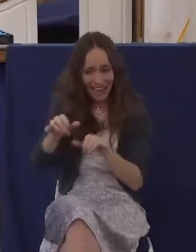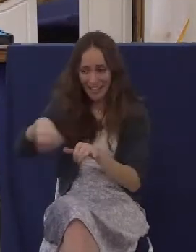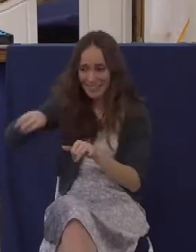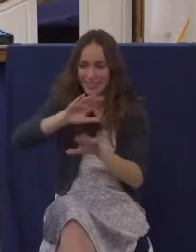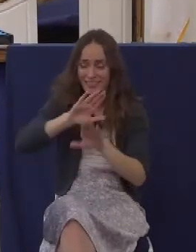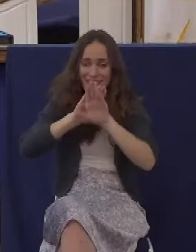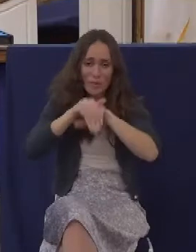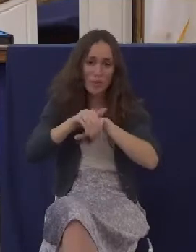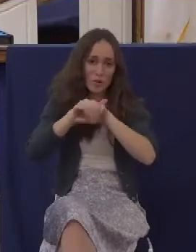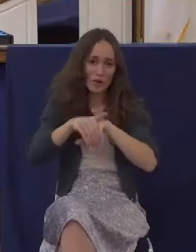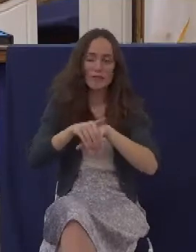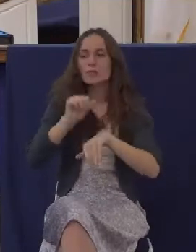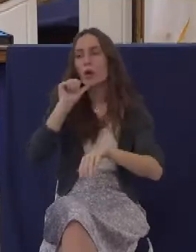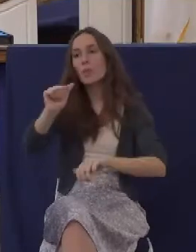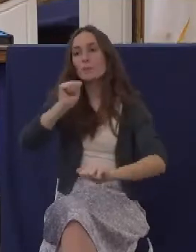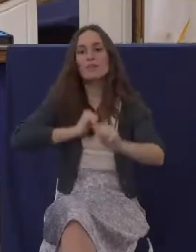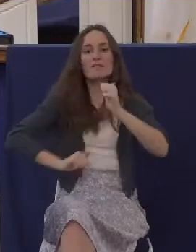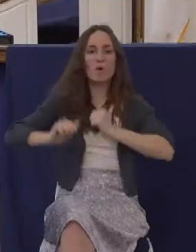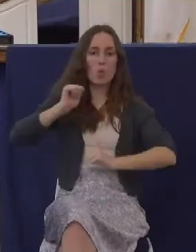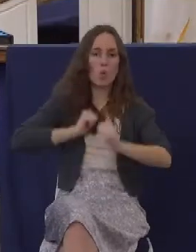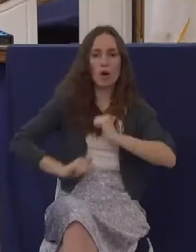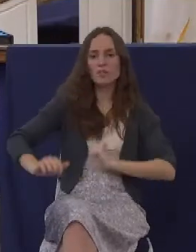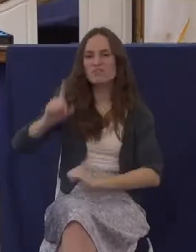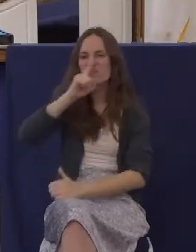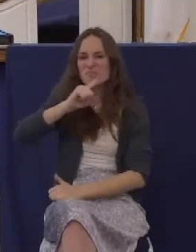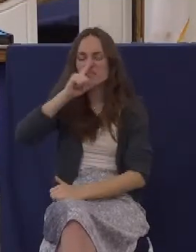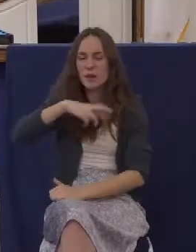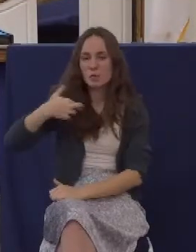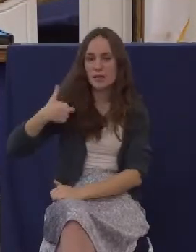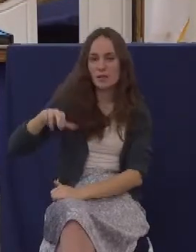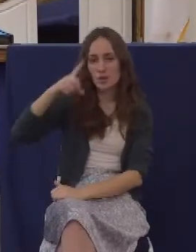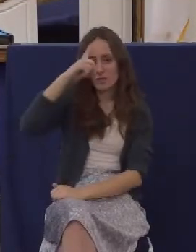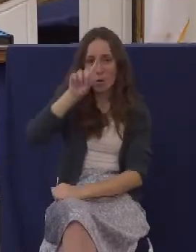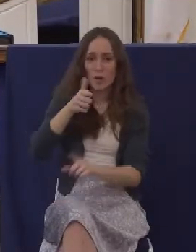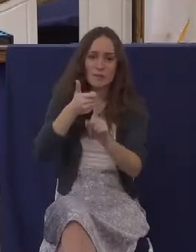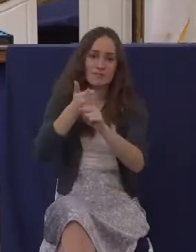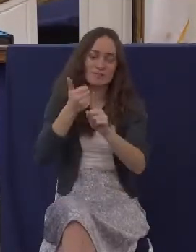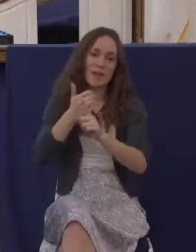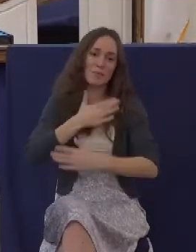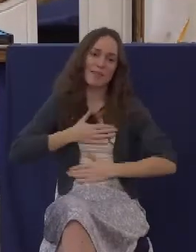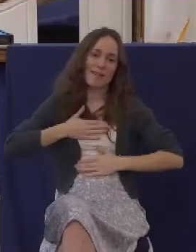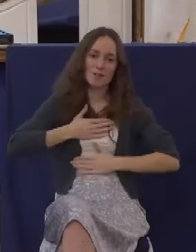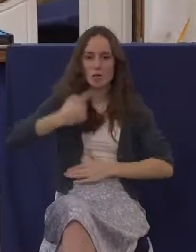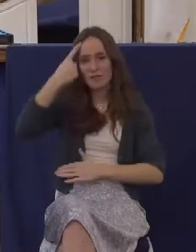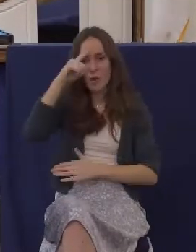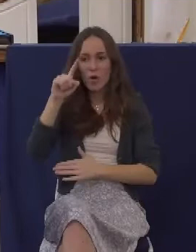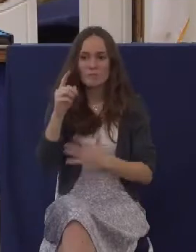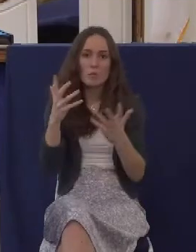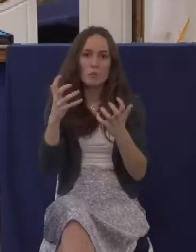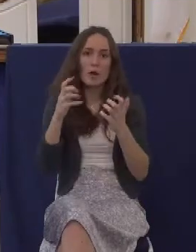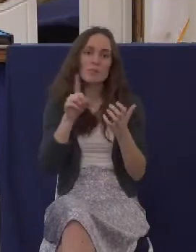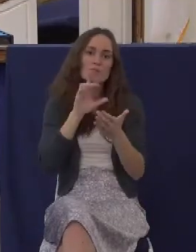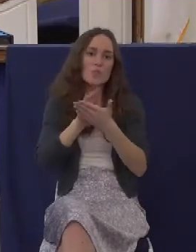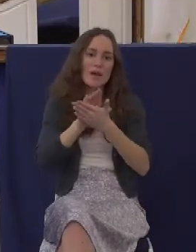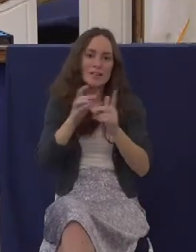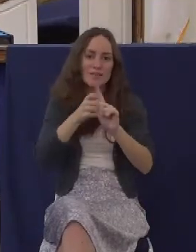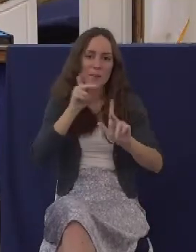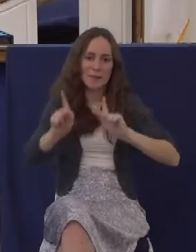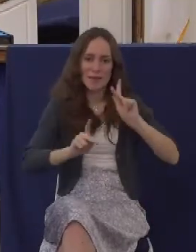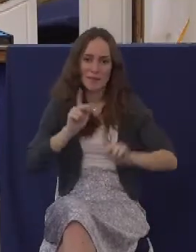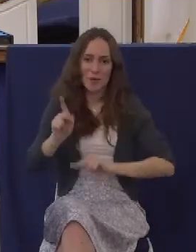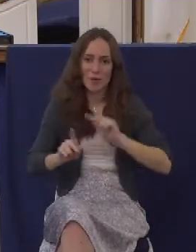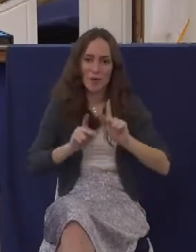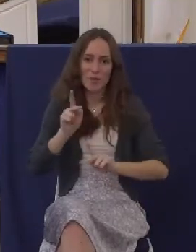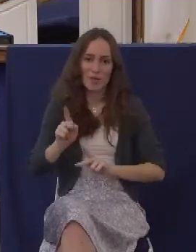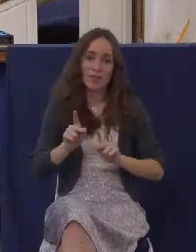perform religion for your own pleasure to get praise from men. A hypocrite never intends to